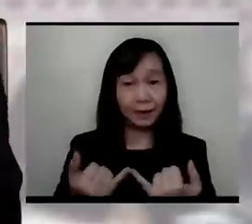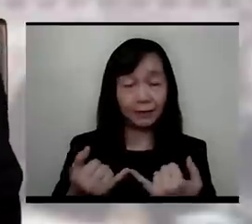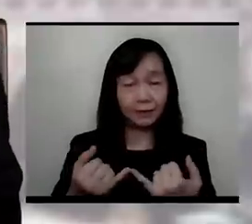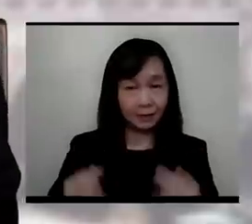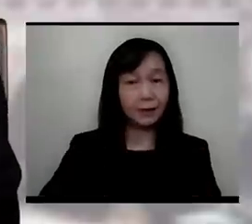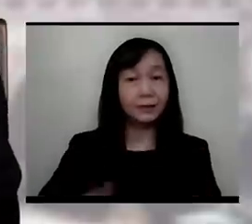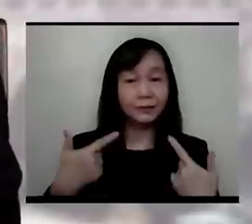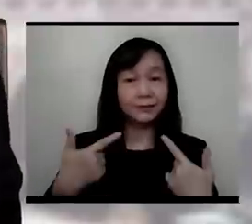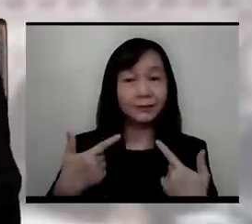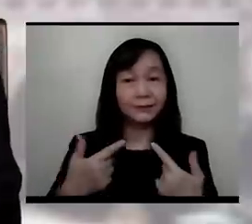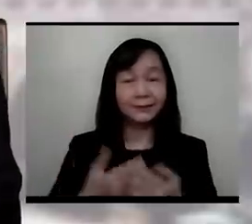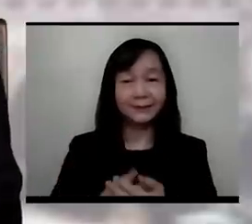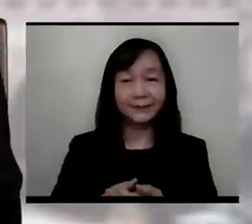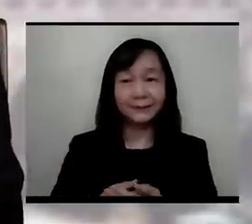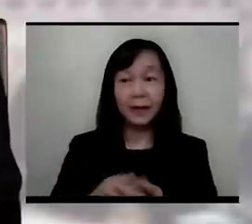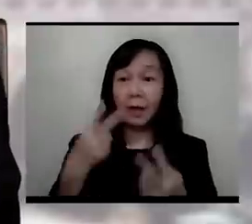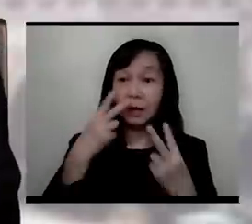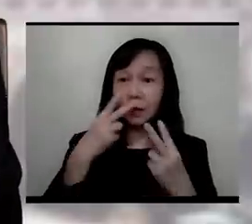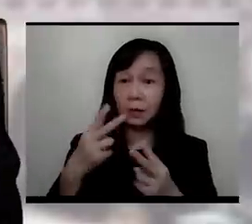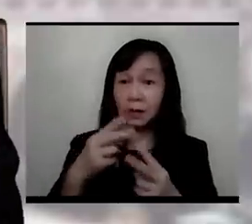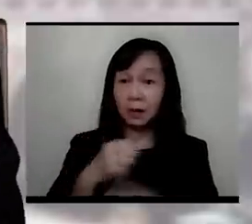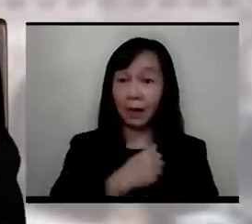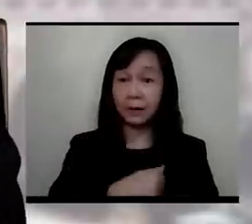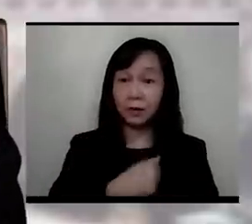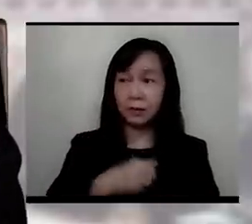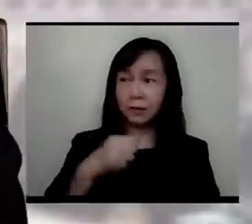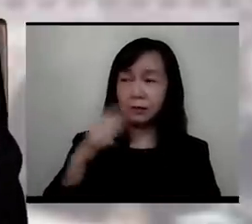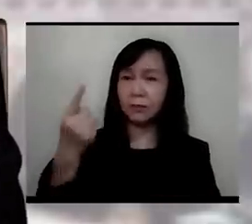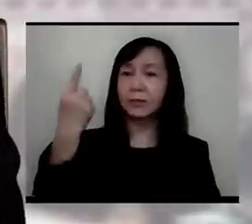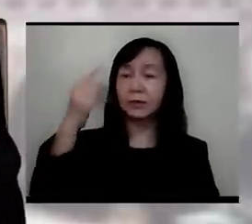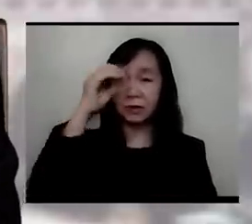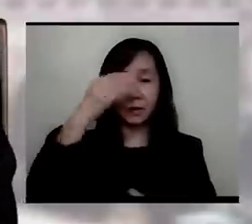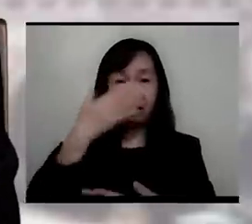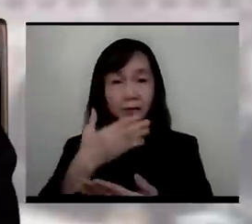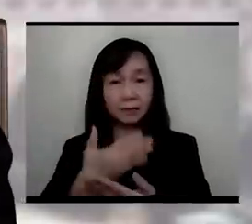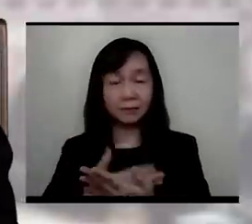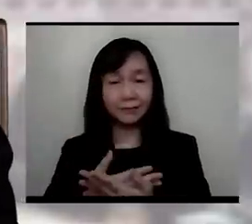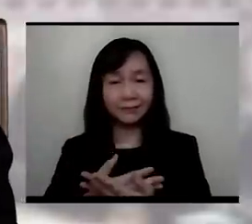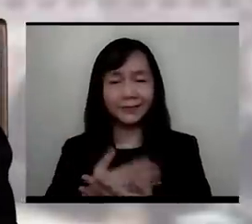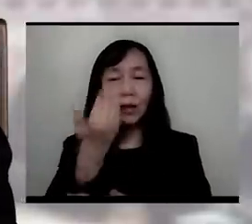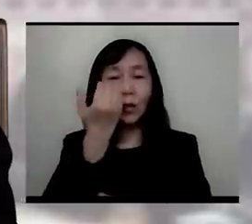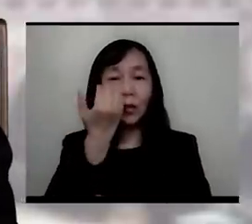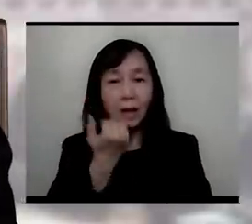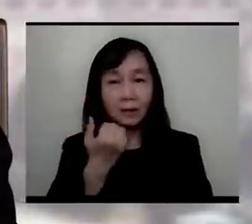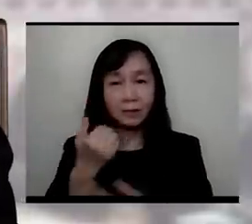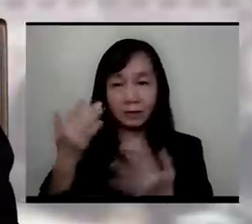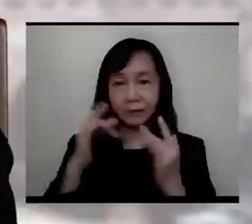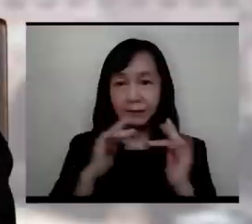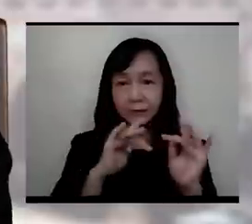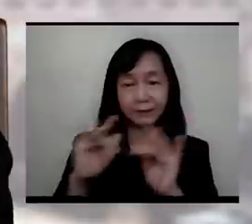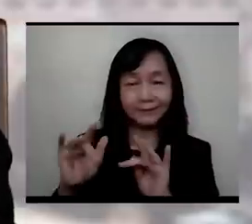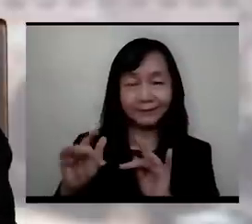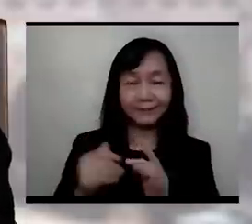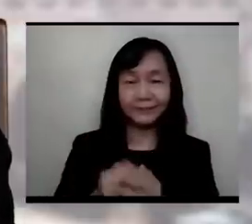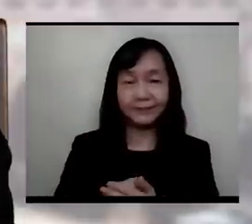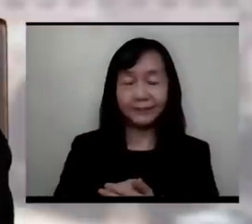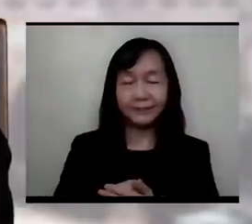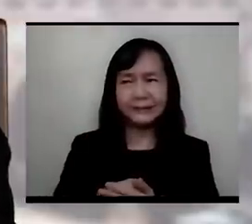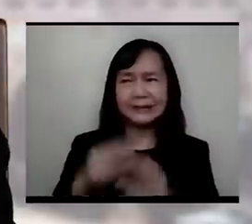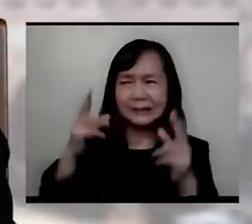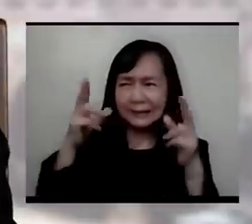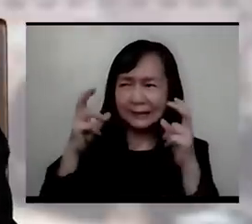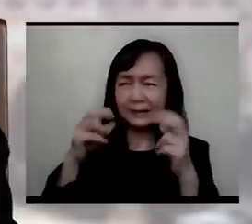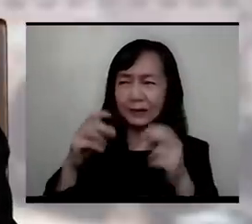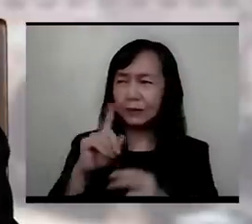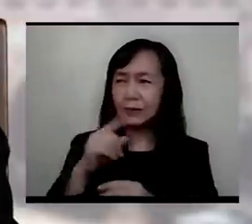And look at The attitude Of the elder son Who lacked mercy Listen Listen